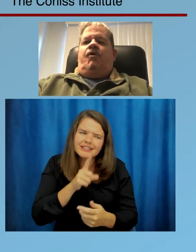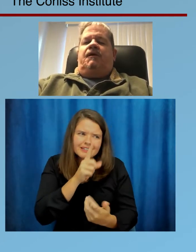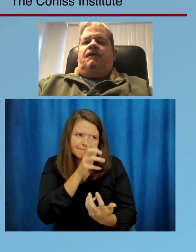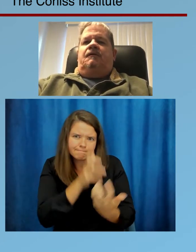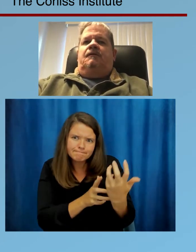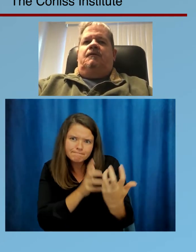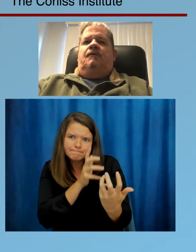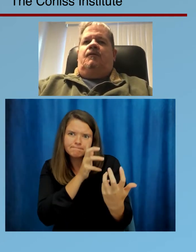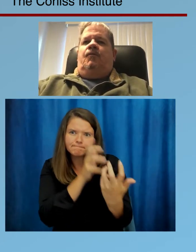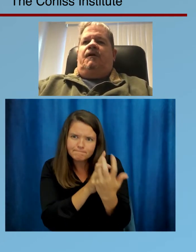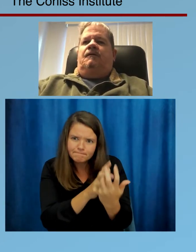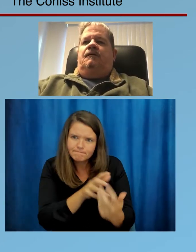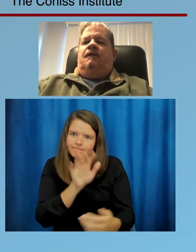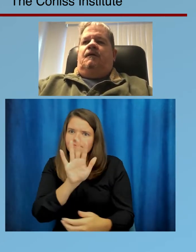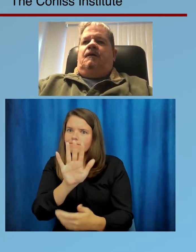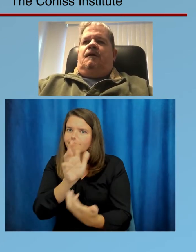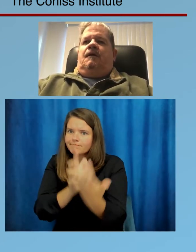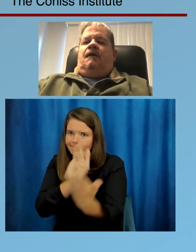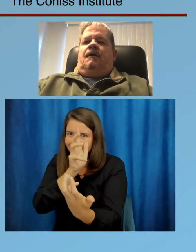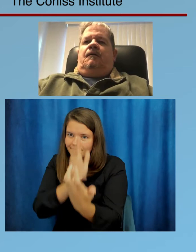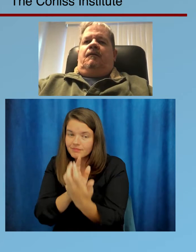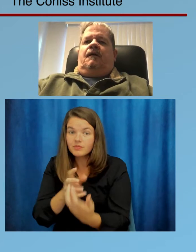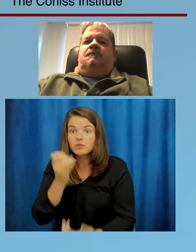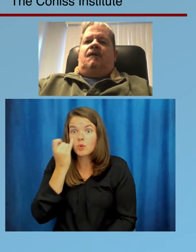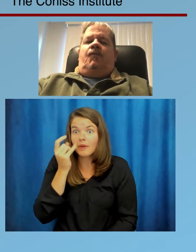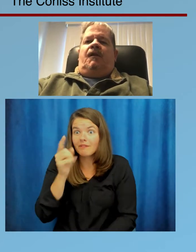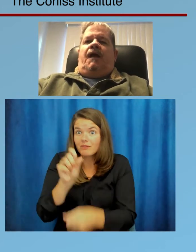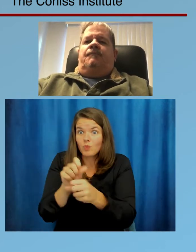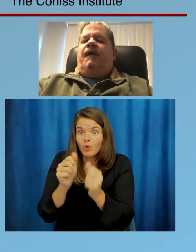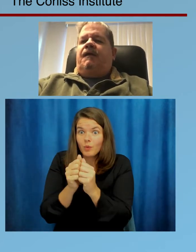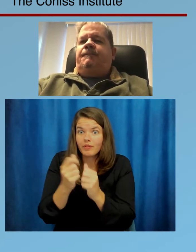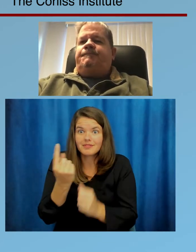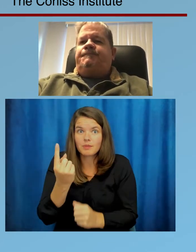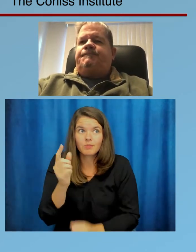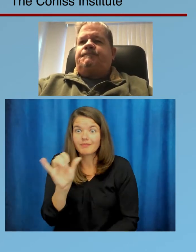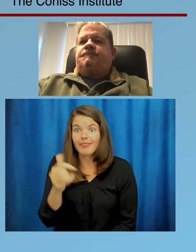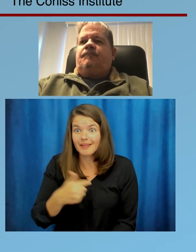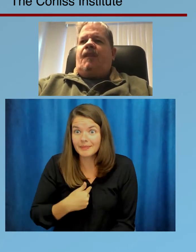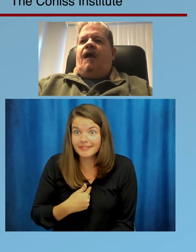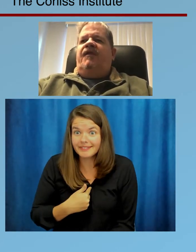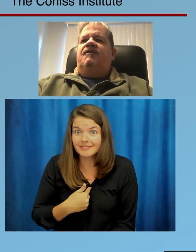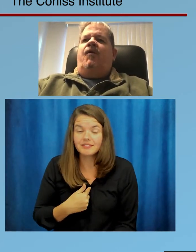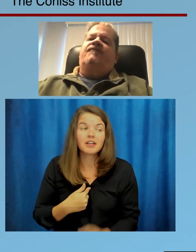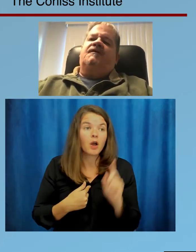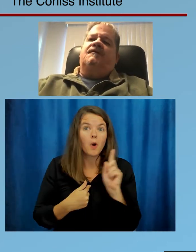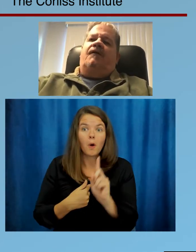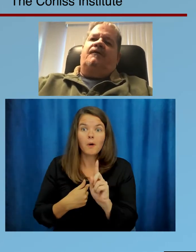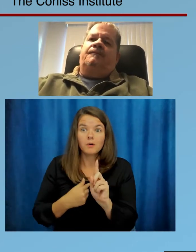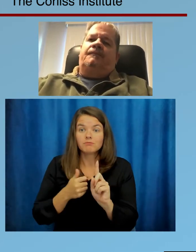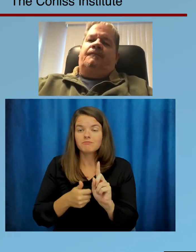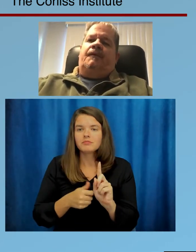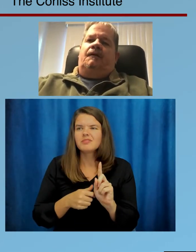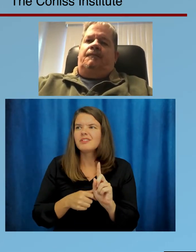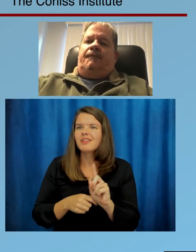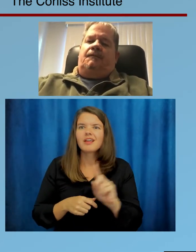you're working with someone like me, and then you have